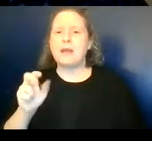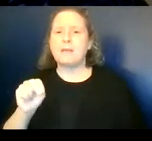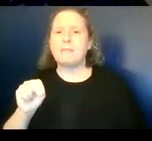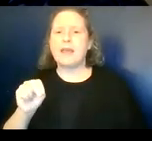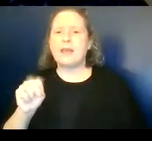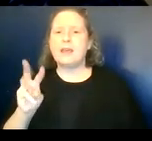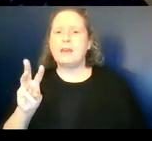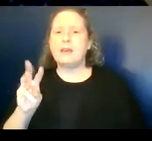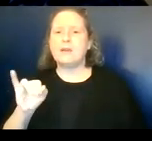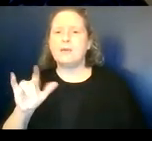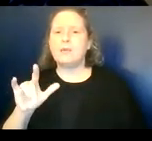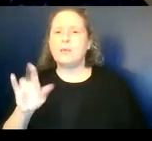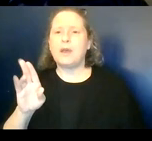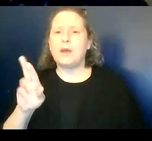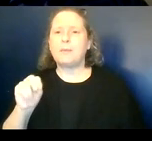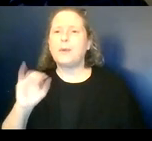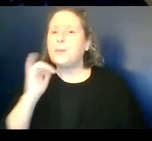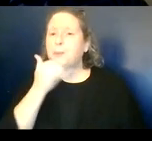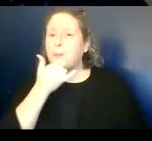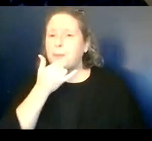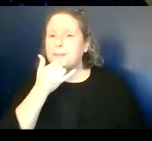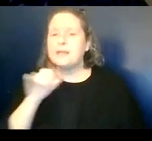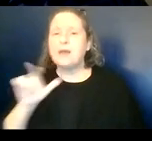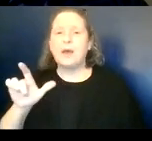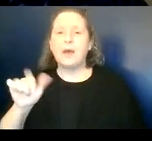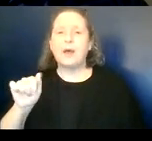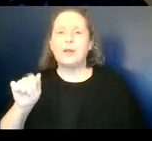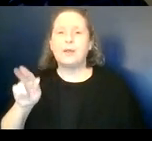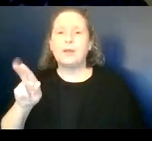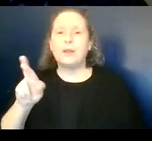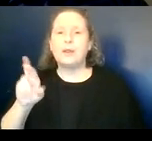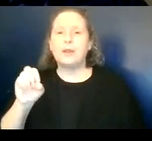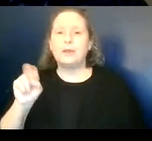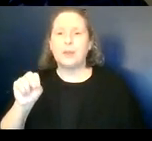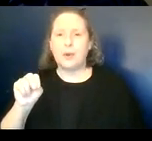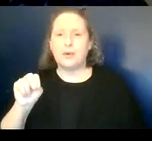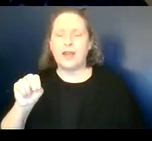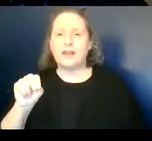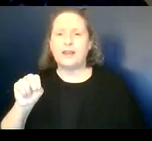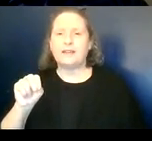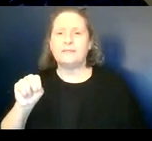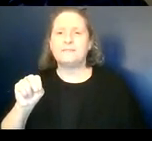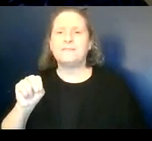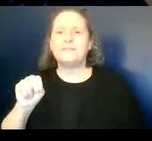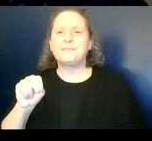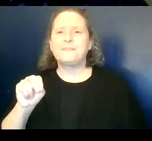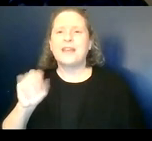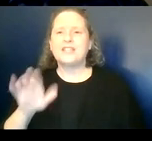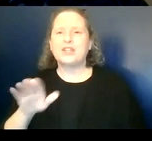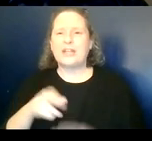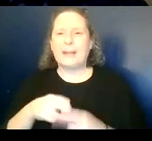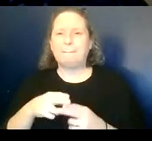Lauren I'm putting Milburn. that in the chat right now too. Okay, so thank you so much, Maggie, and away we go.